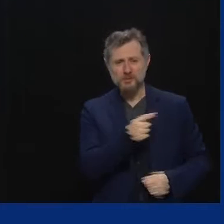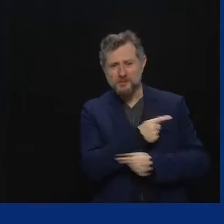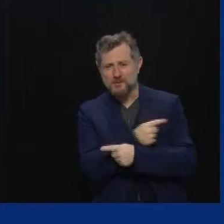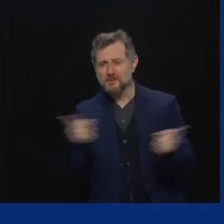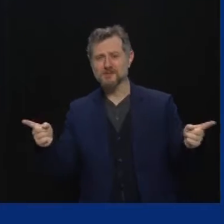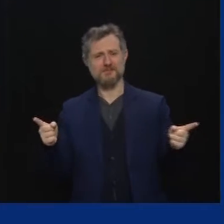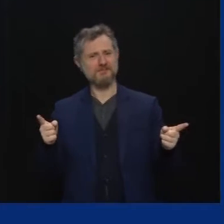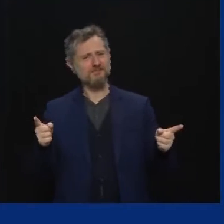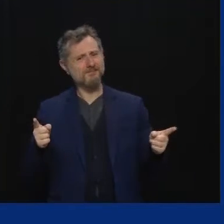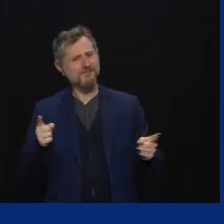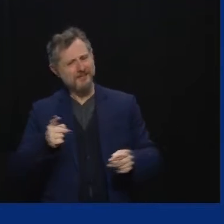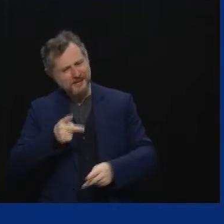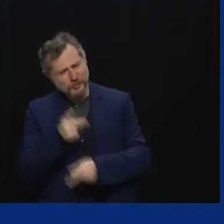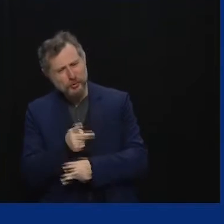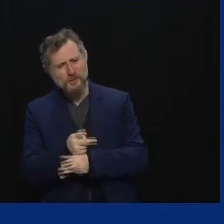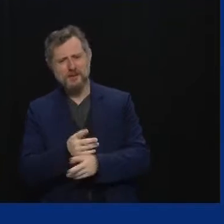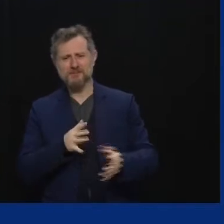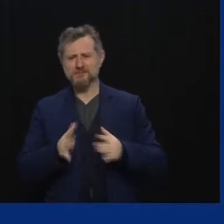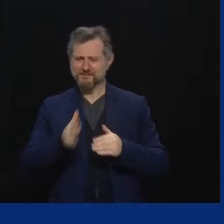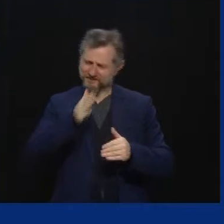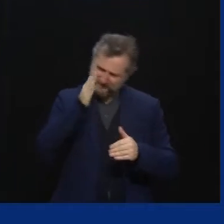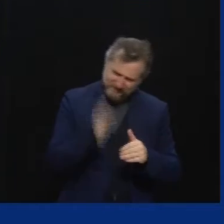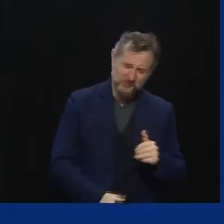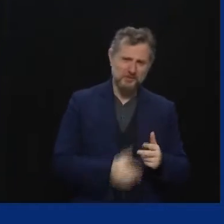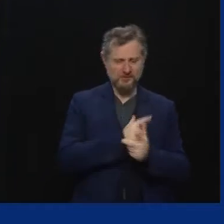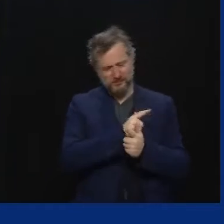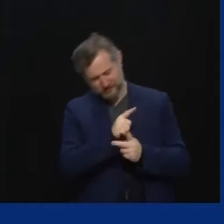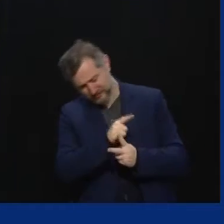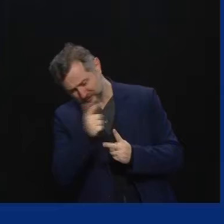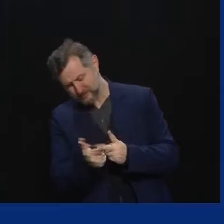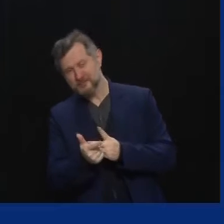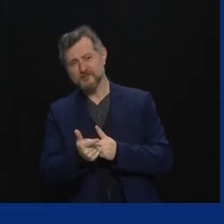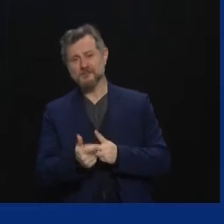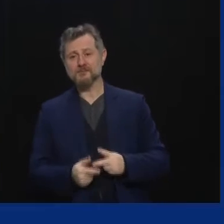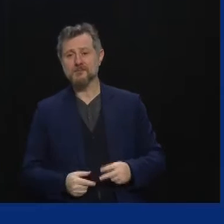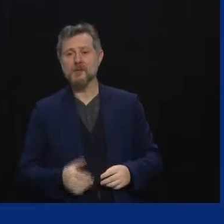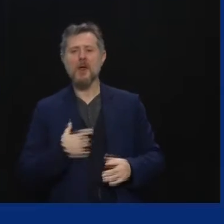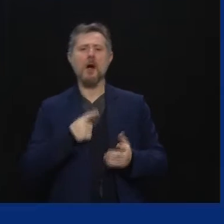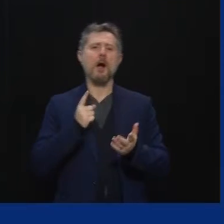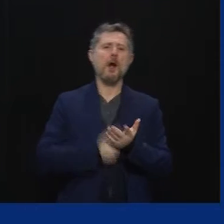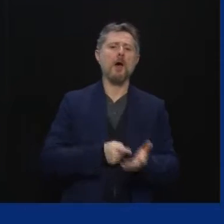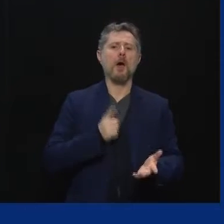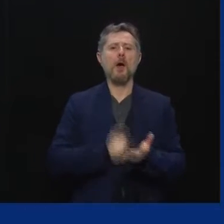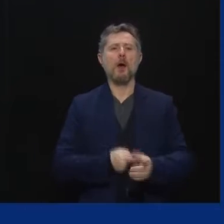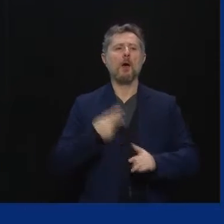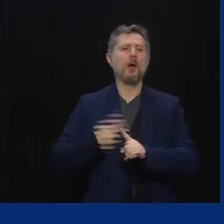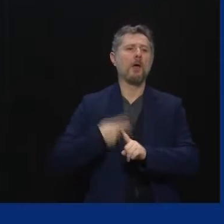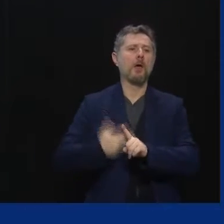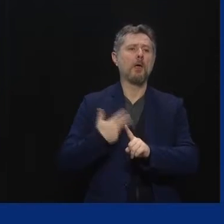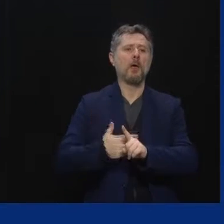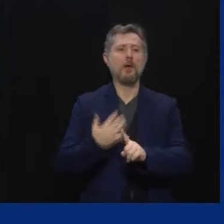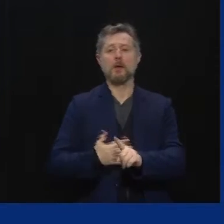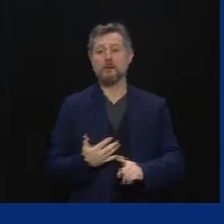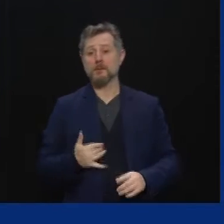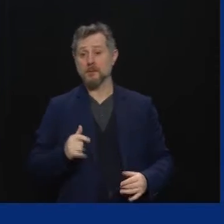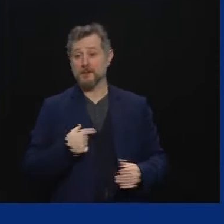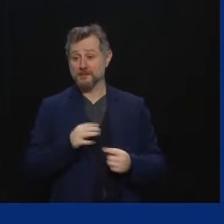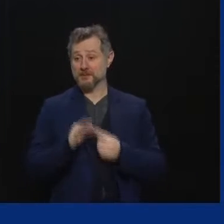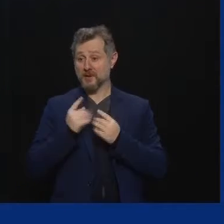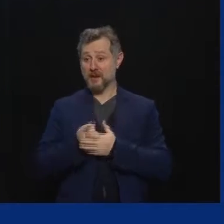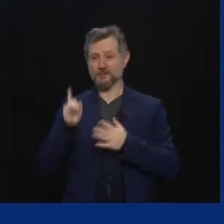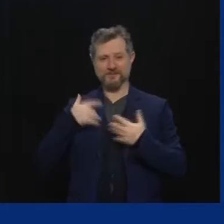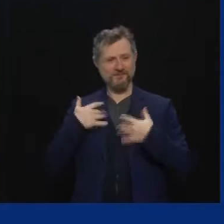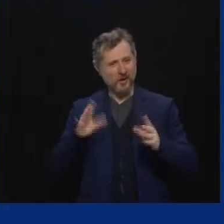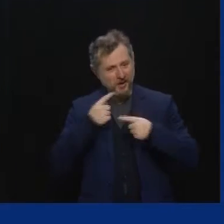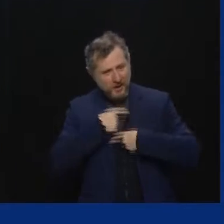that taken care of. We talked about this for months, especially last week when I announced the executive order, why we had to